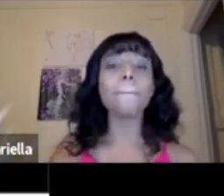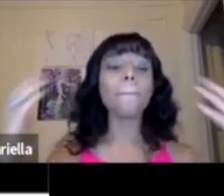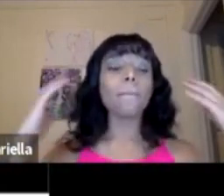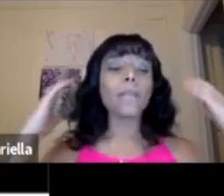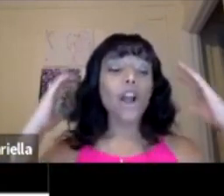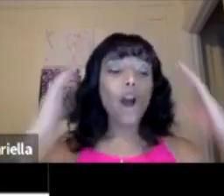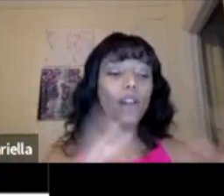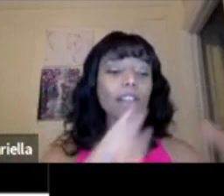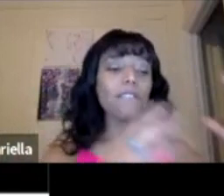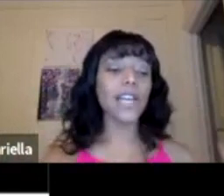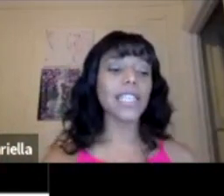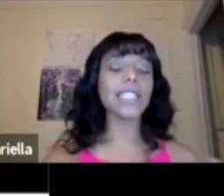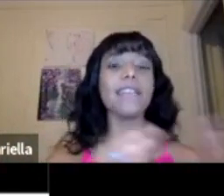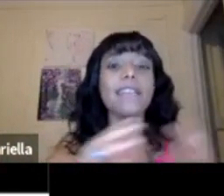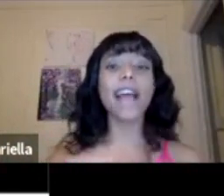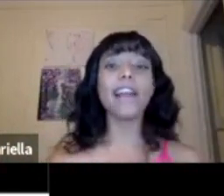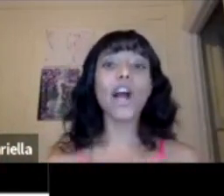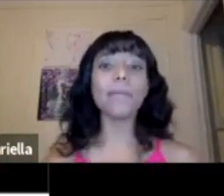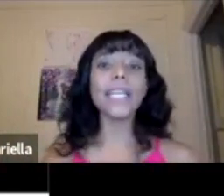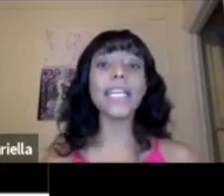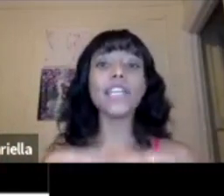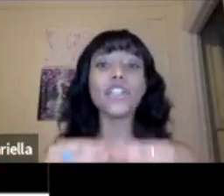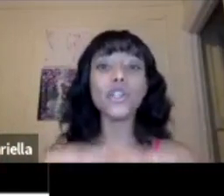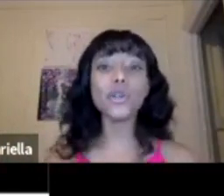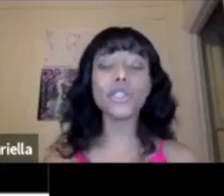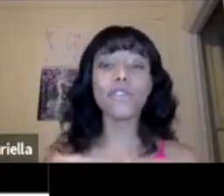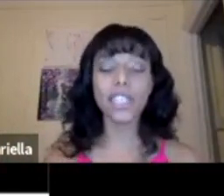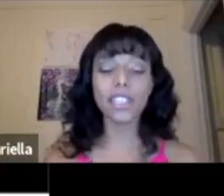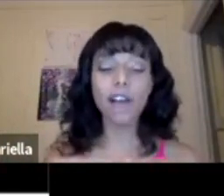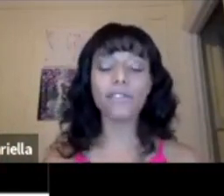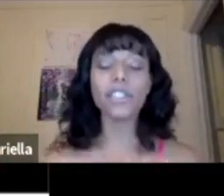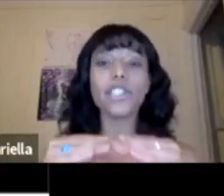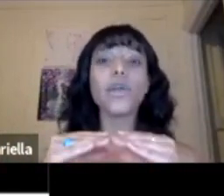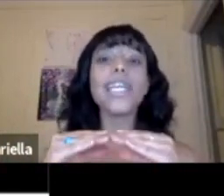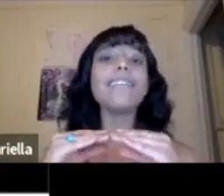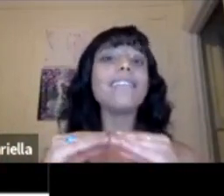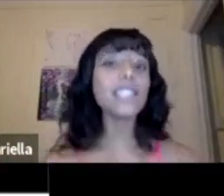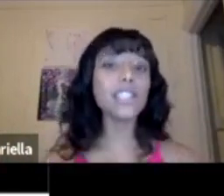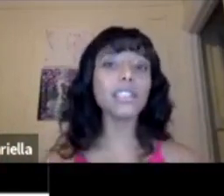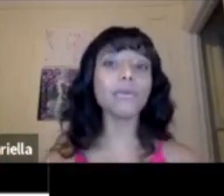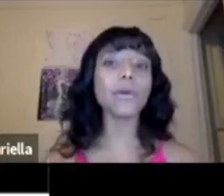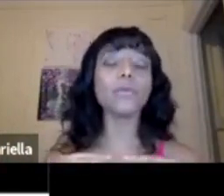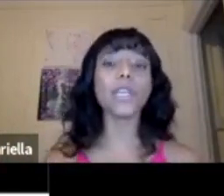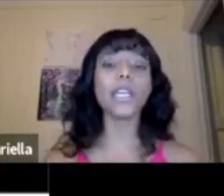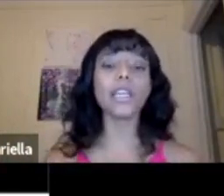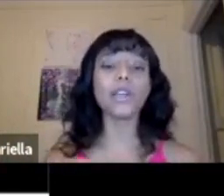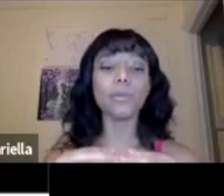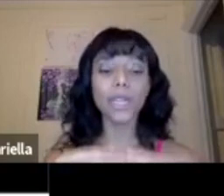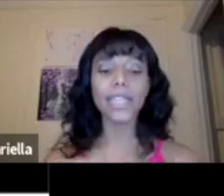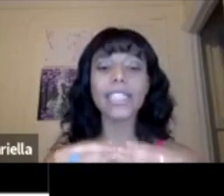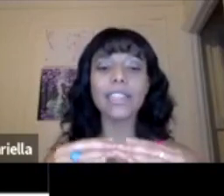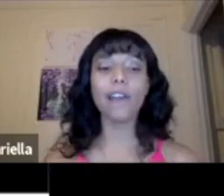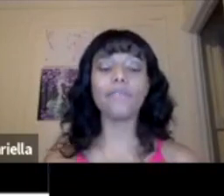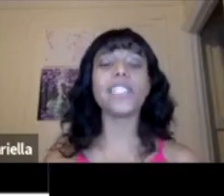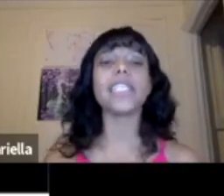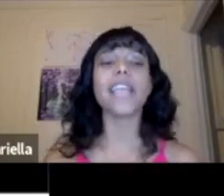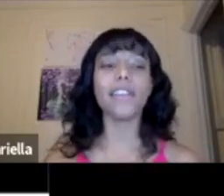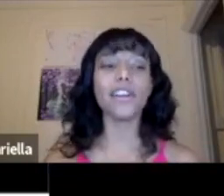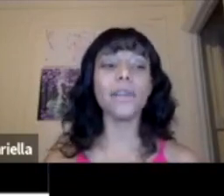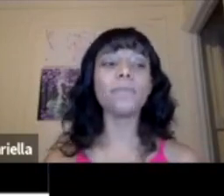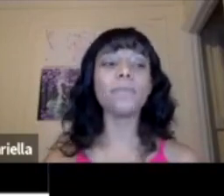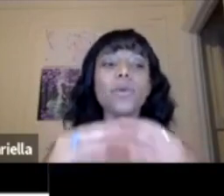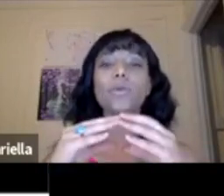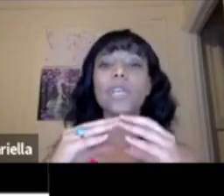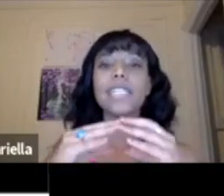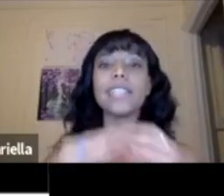conference. All the funds that are being used for this conference, so initially when we put this conference